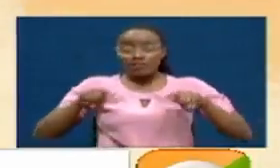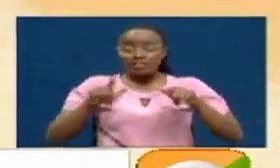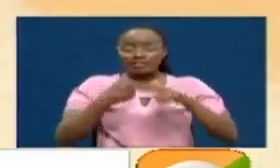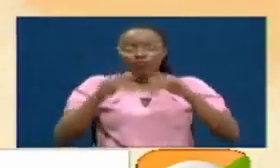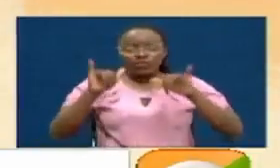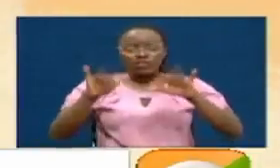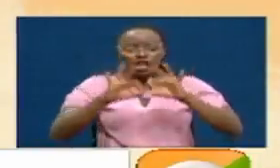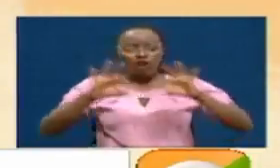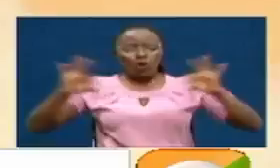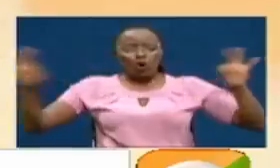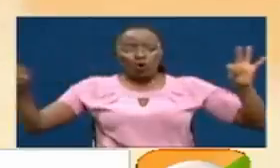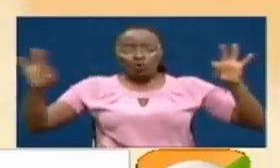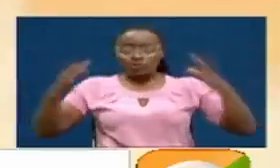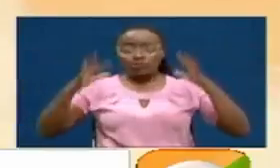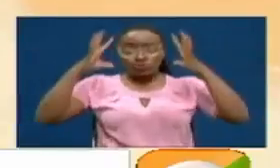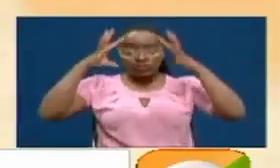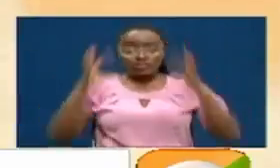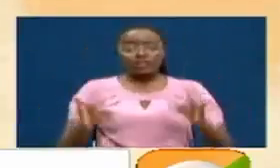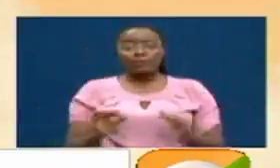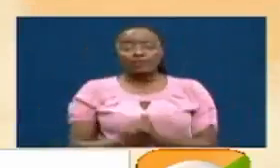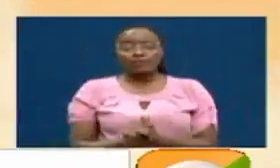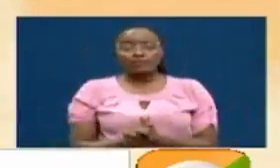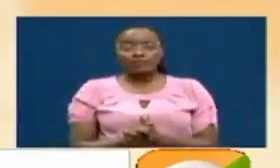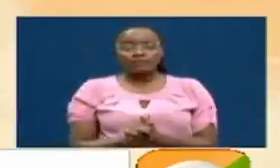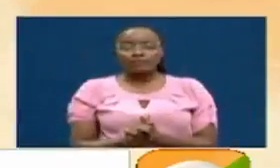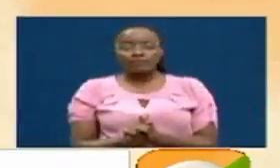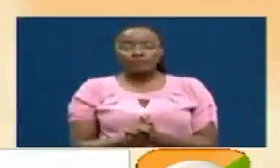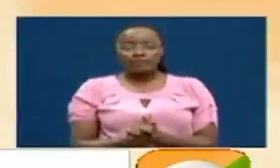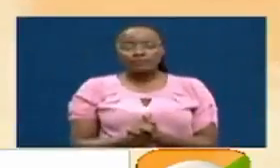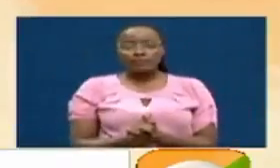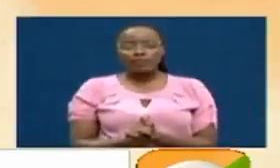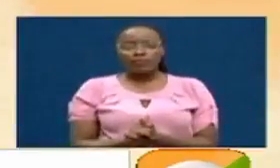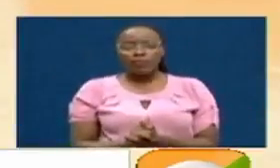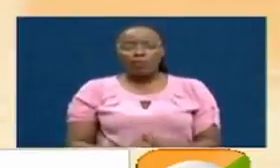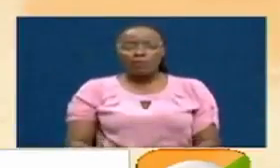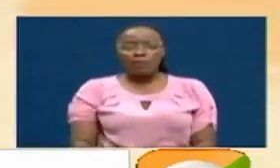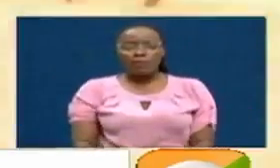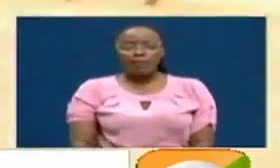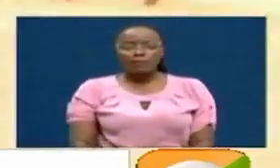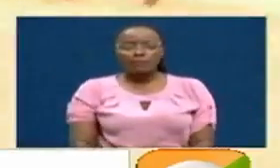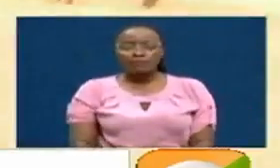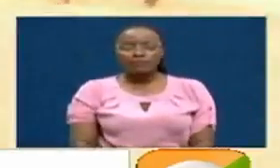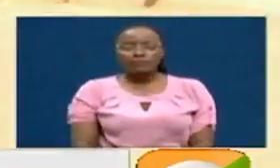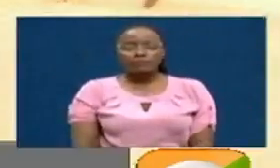take longer to determine. Enock Sikolia, Citizen TV.